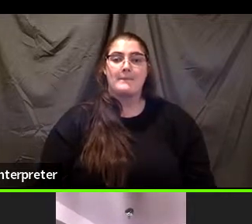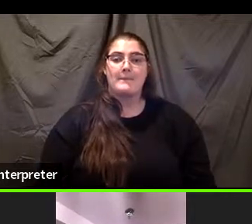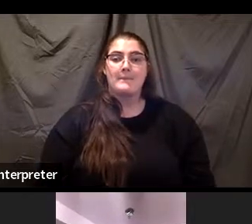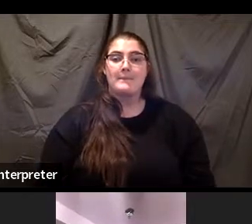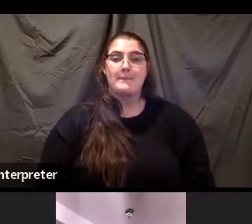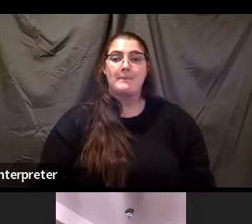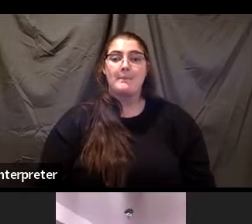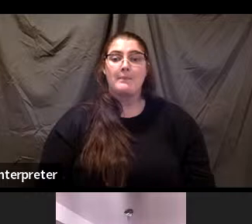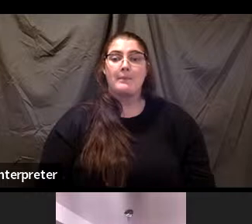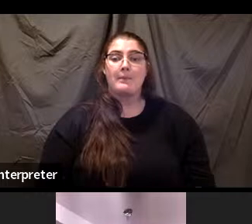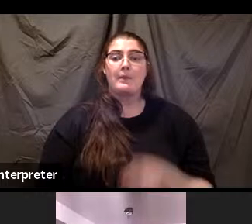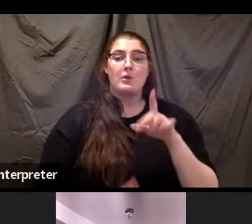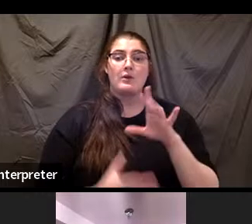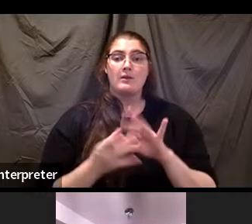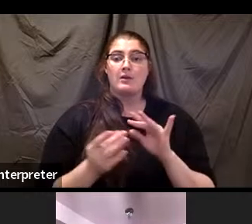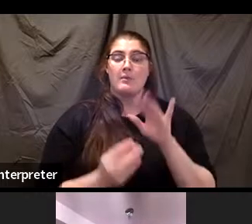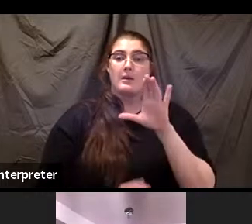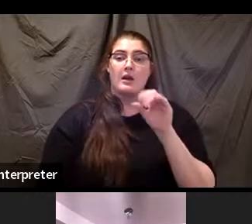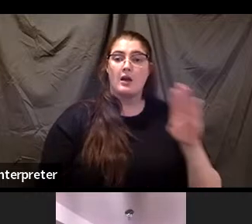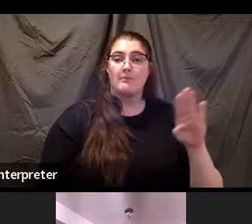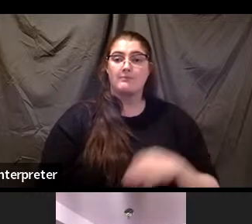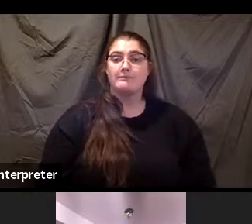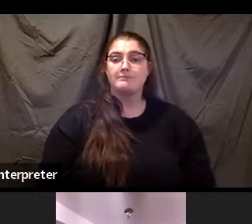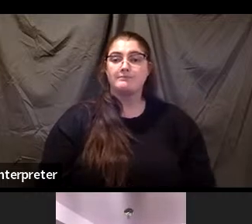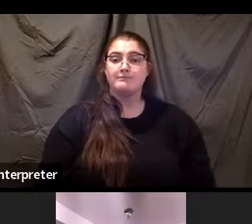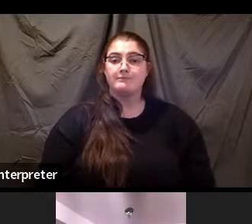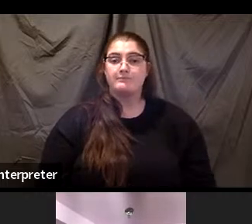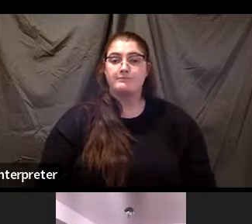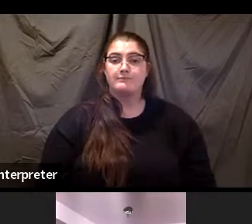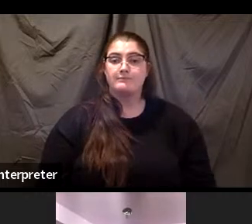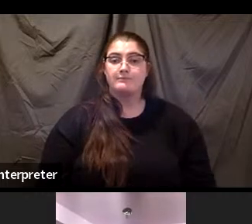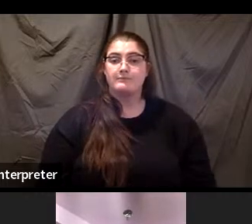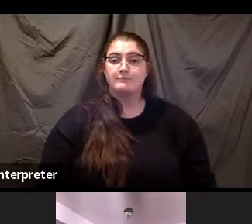You had a comment, Commissioner Cobb?